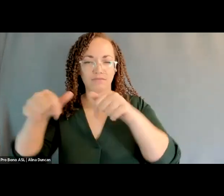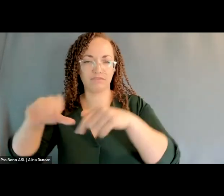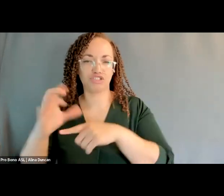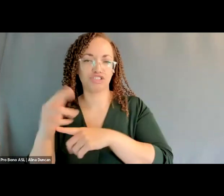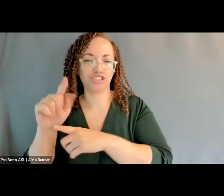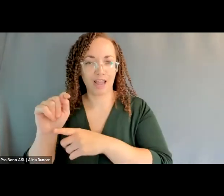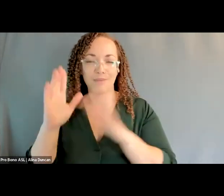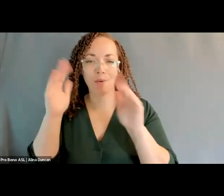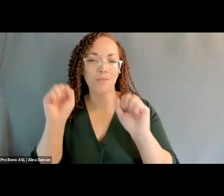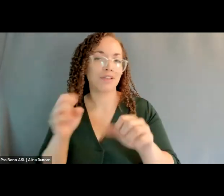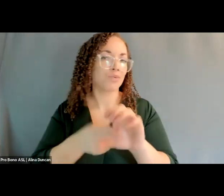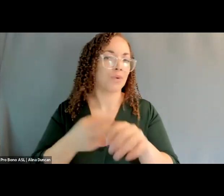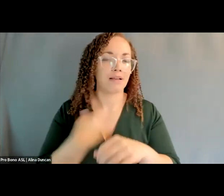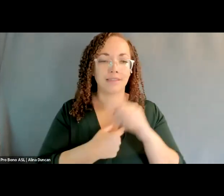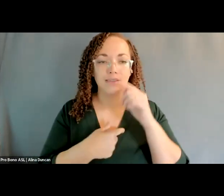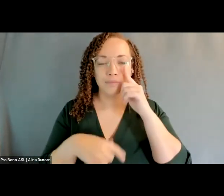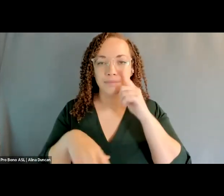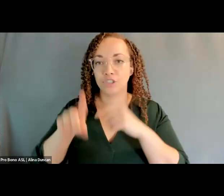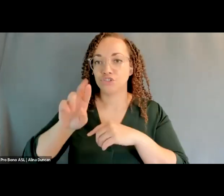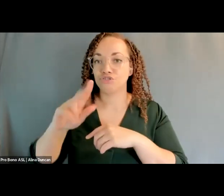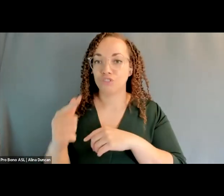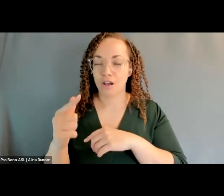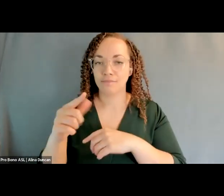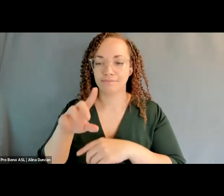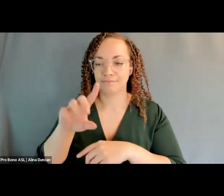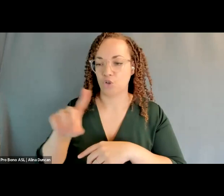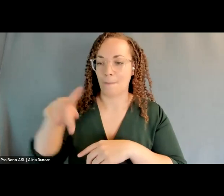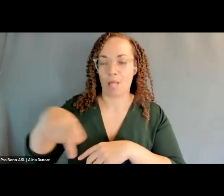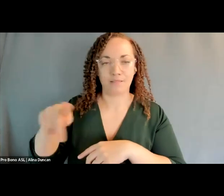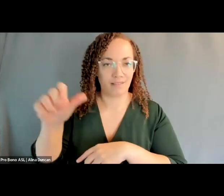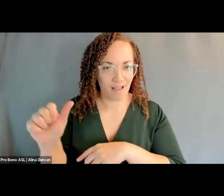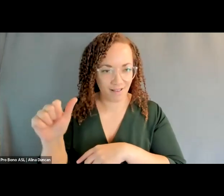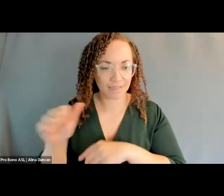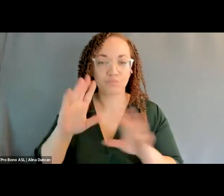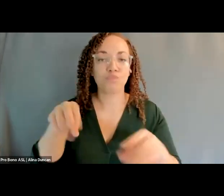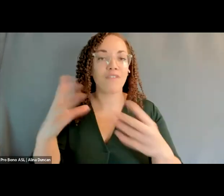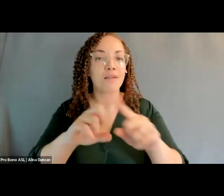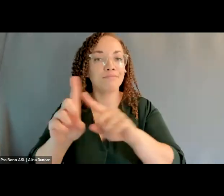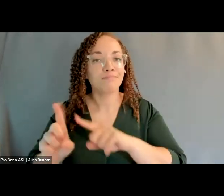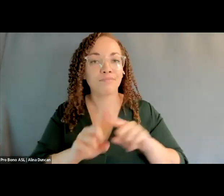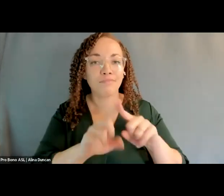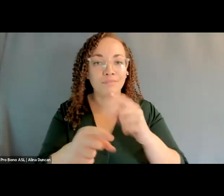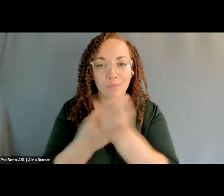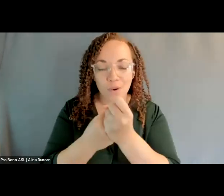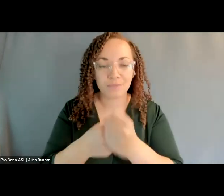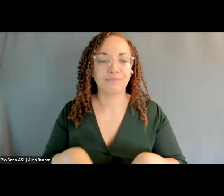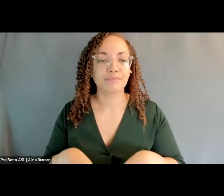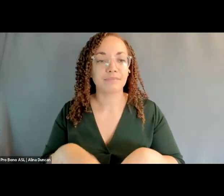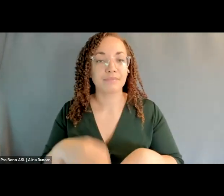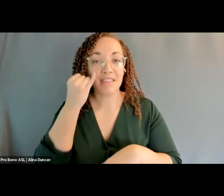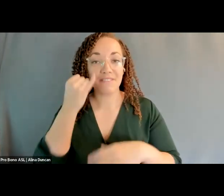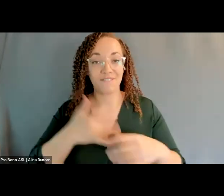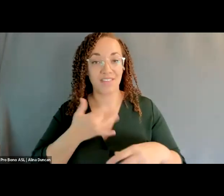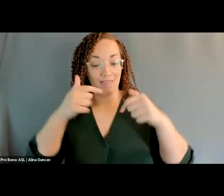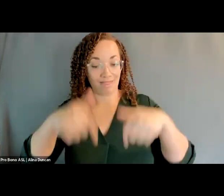Lastly, the Drug Policy Alliance is a nonprofit, and we get by with donations and supports from members. If you have found this event and other events